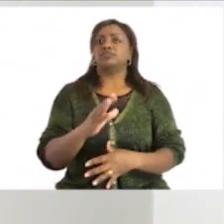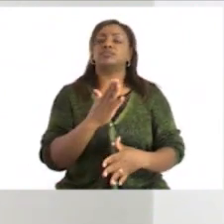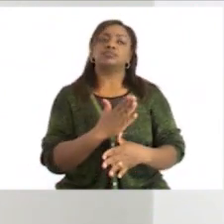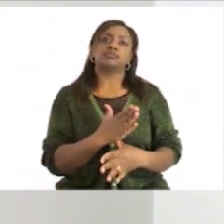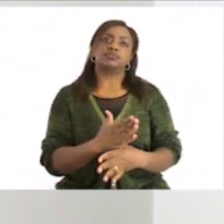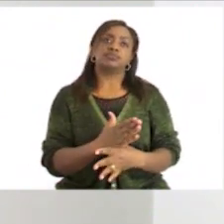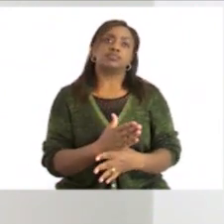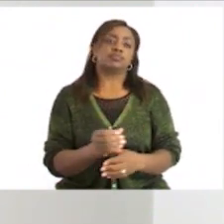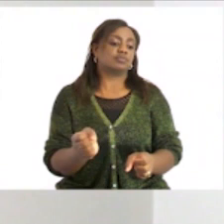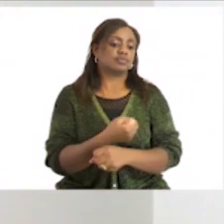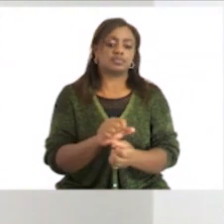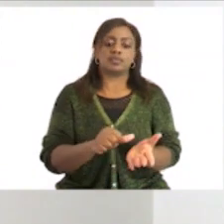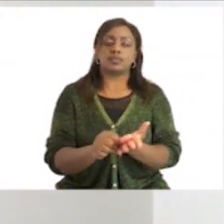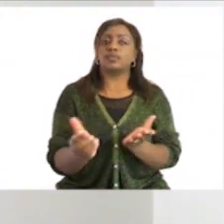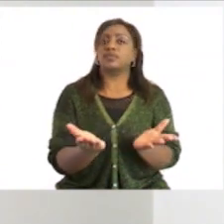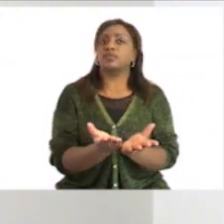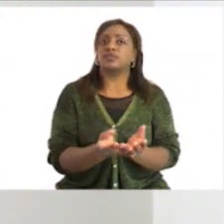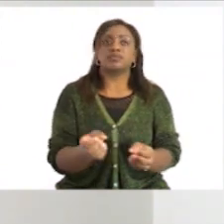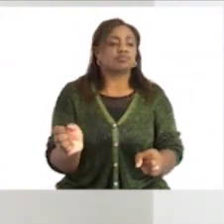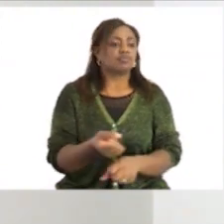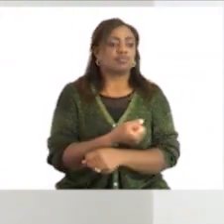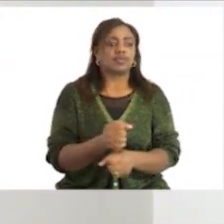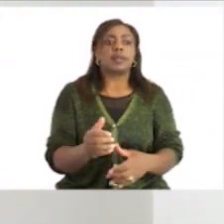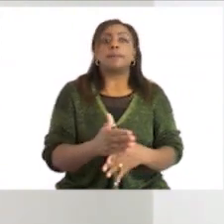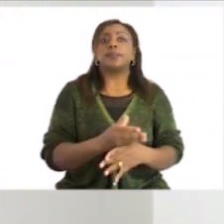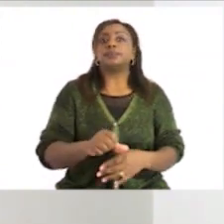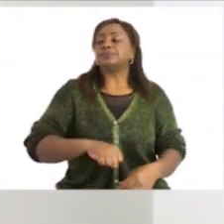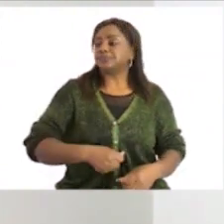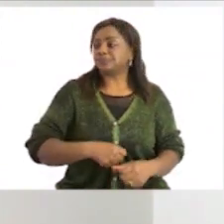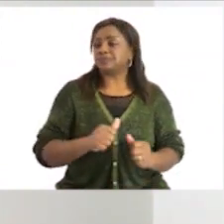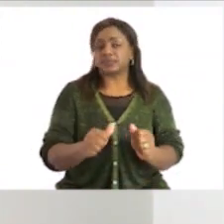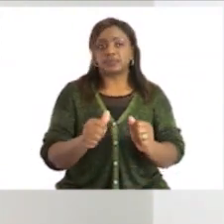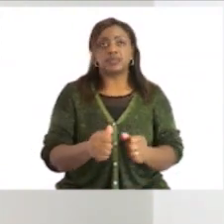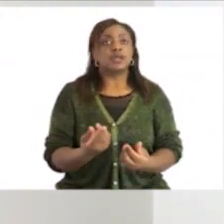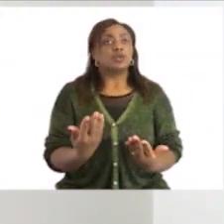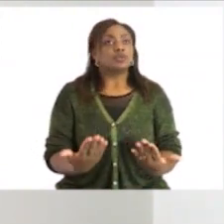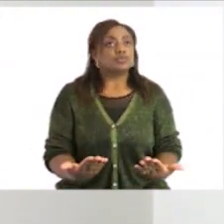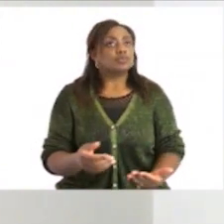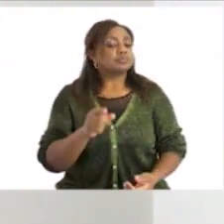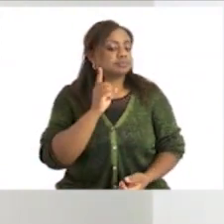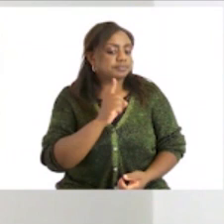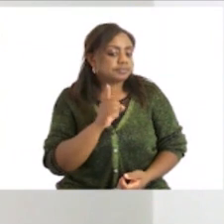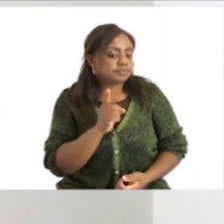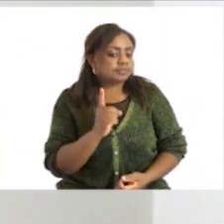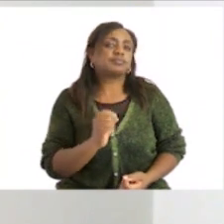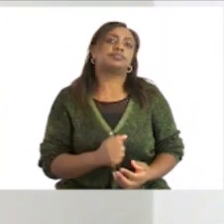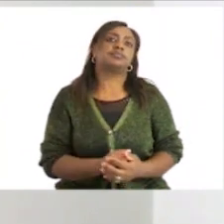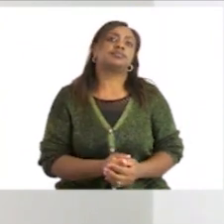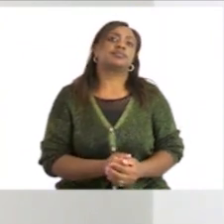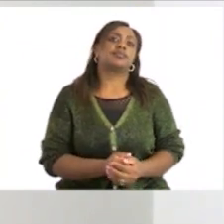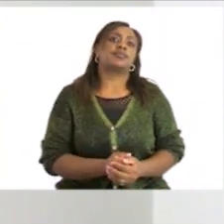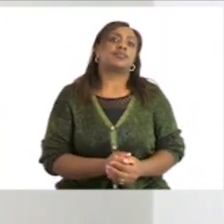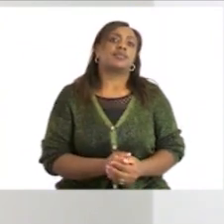example. So can you guys see that this becomes a large snowball effect that can definitely and will definitely go wrong? So